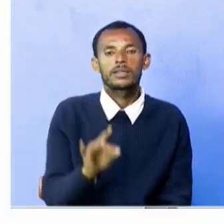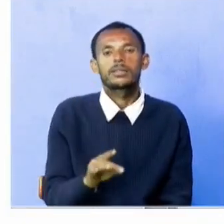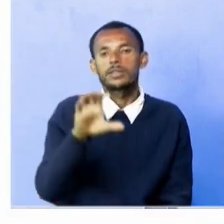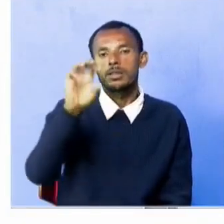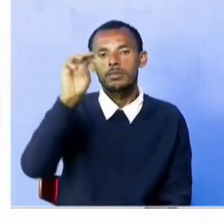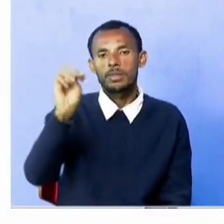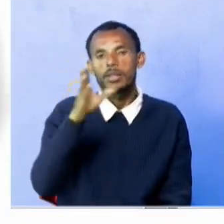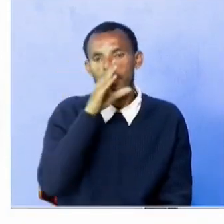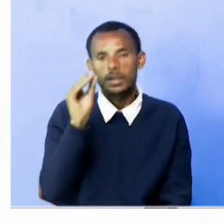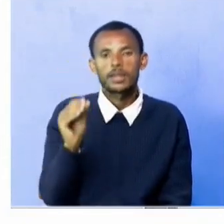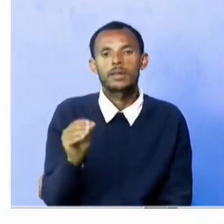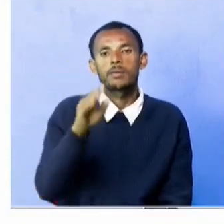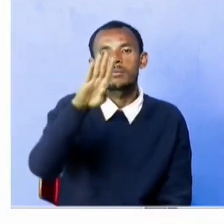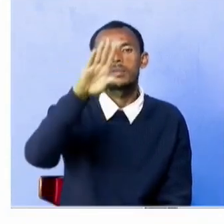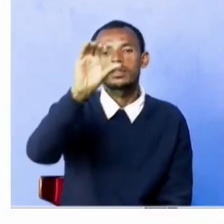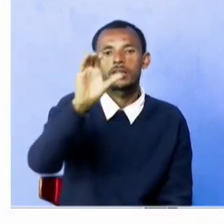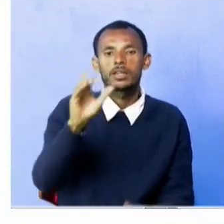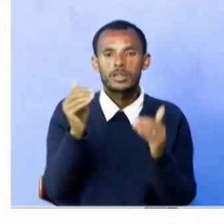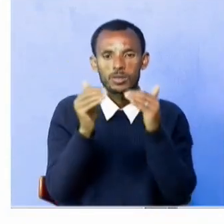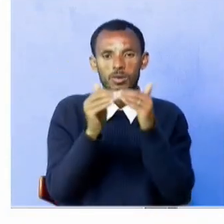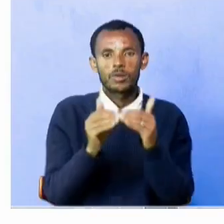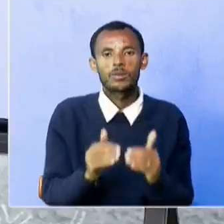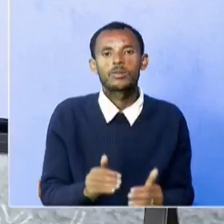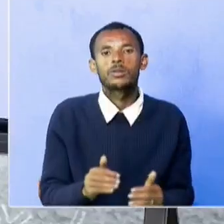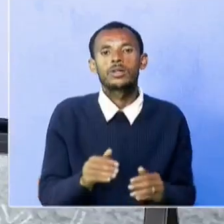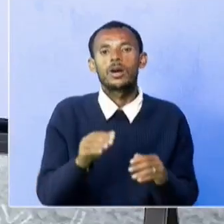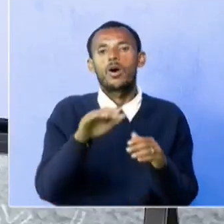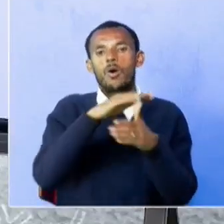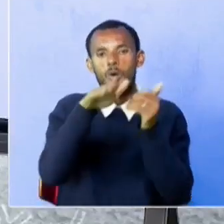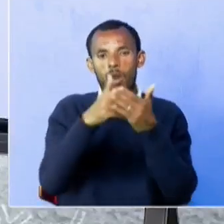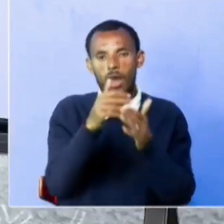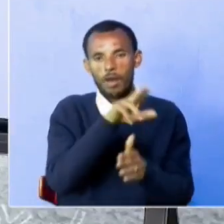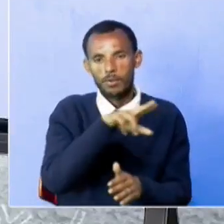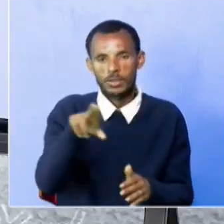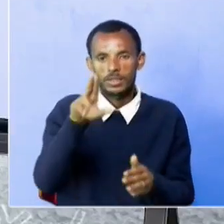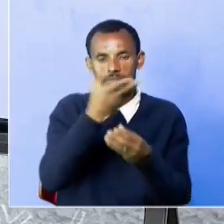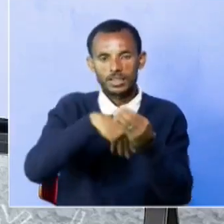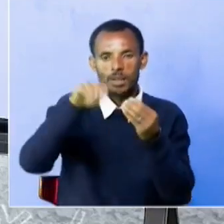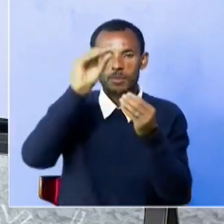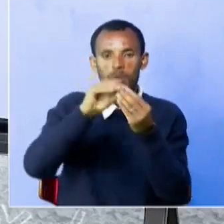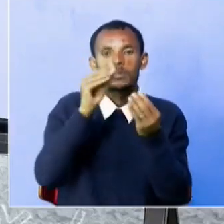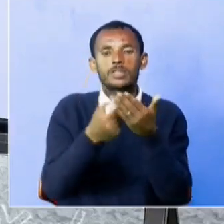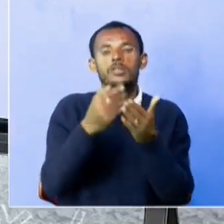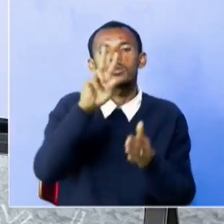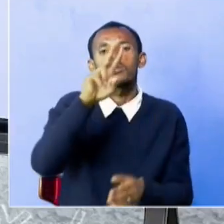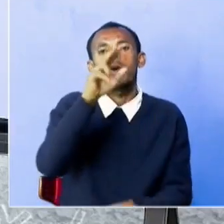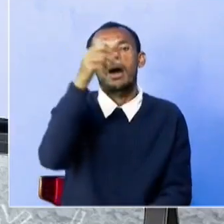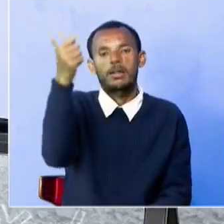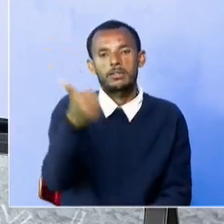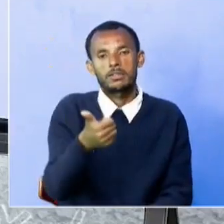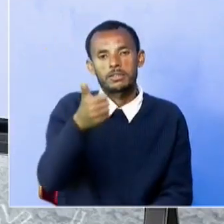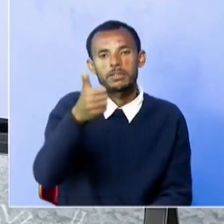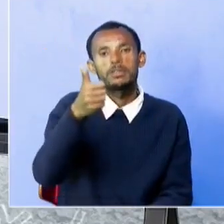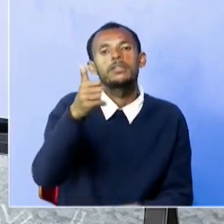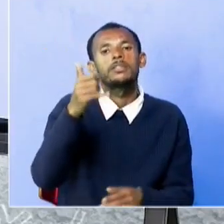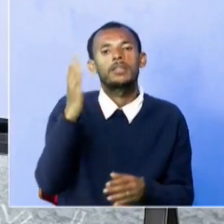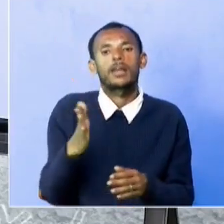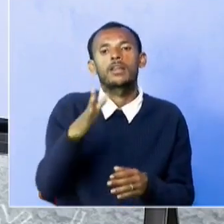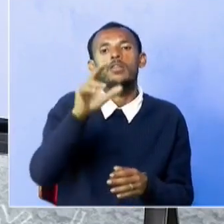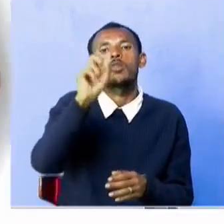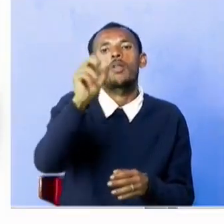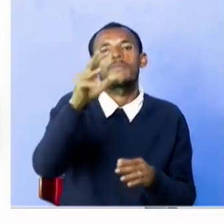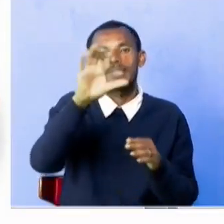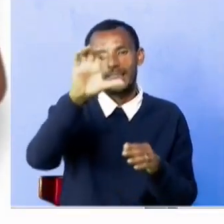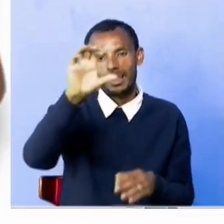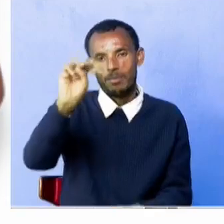centimeter, and BC is the whole this hypotenuse. It's the sum of these two adjacent side, which is 12 centimeter,